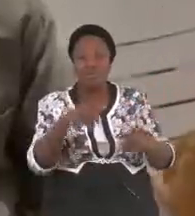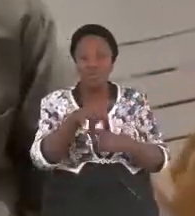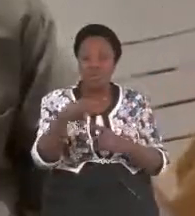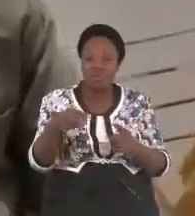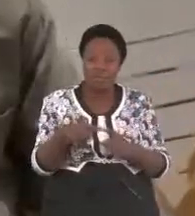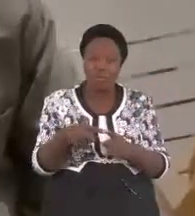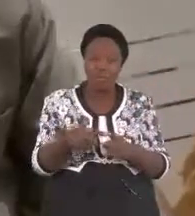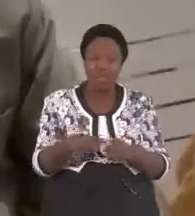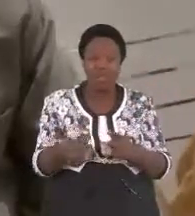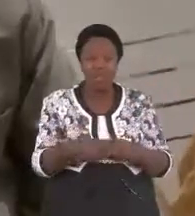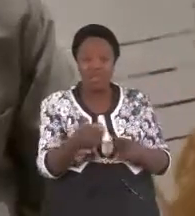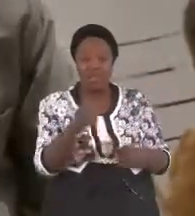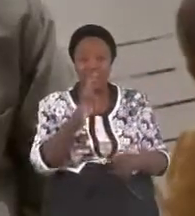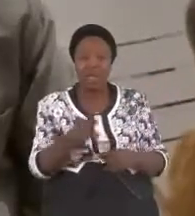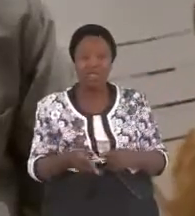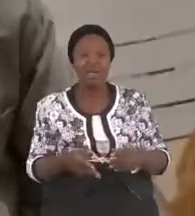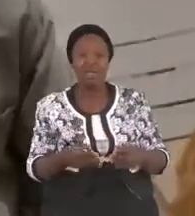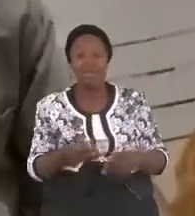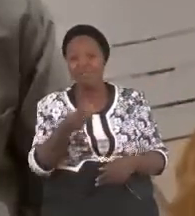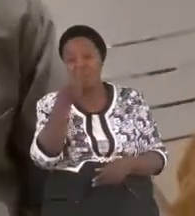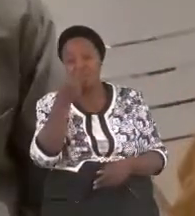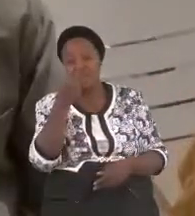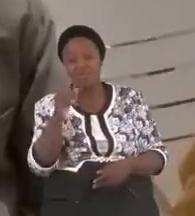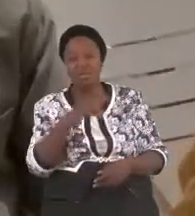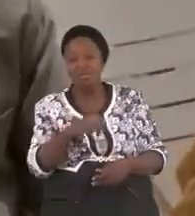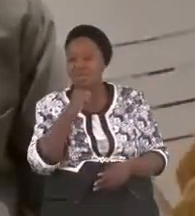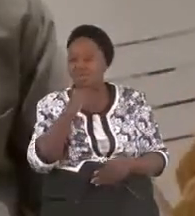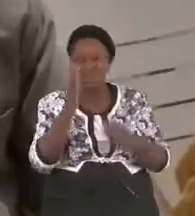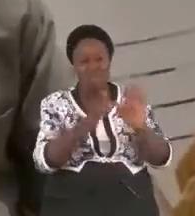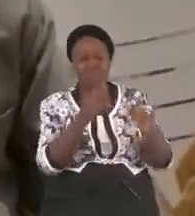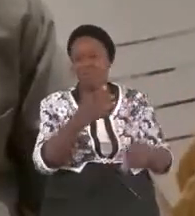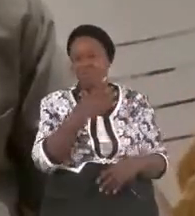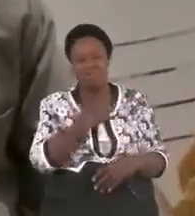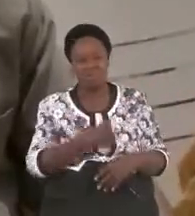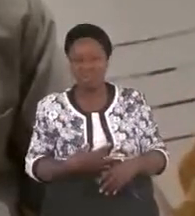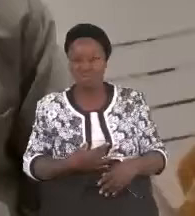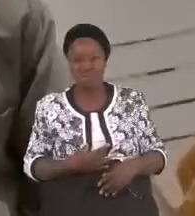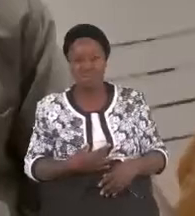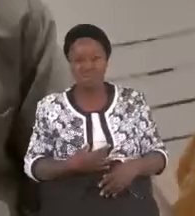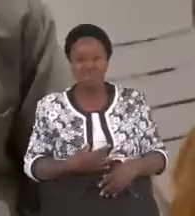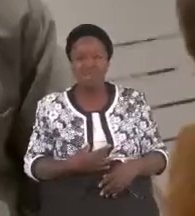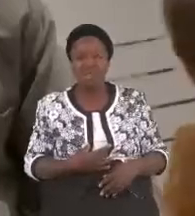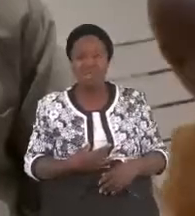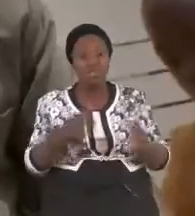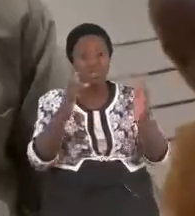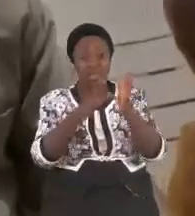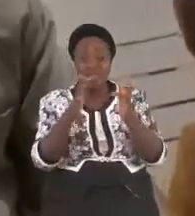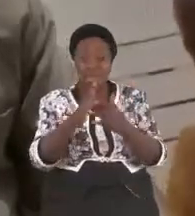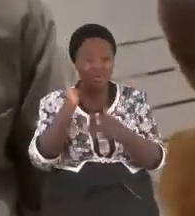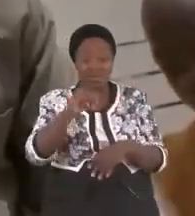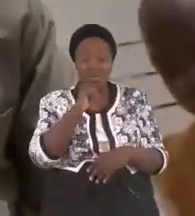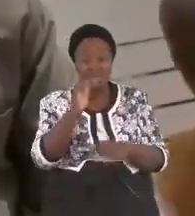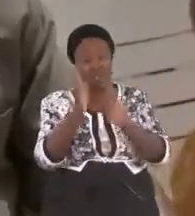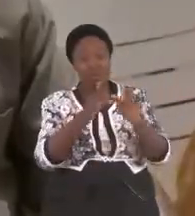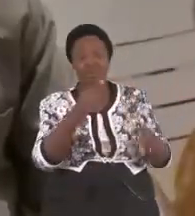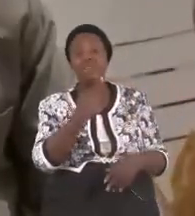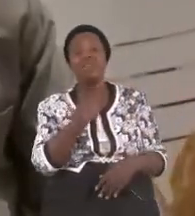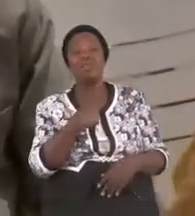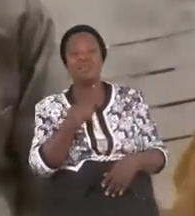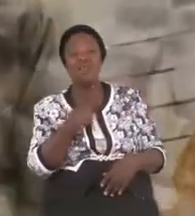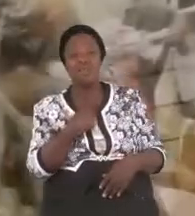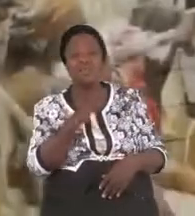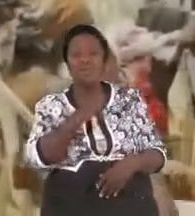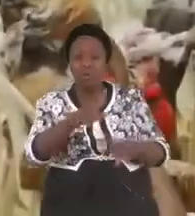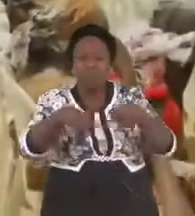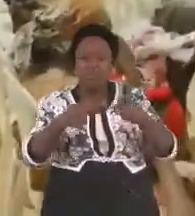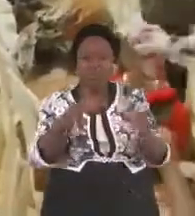are dying, he will not leave you hungry. He will not leave you thirsty. He'll provide enough for you. When